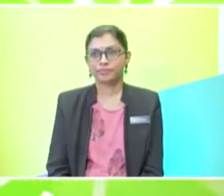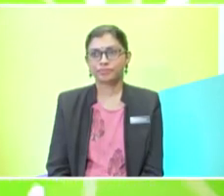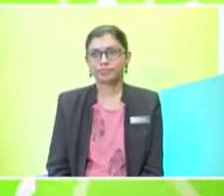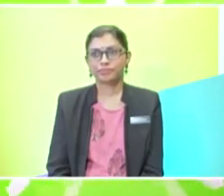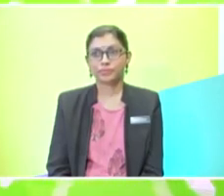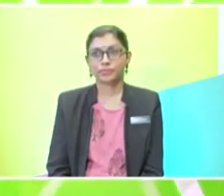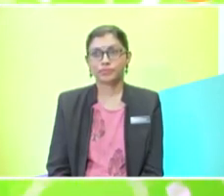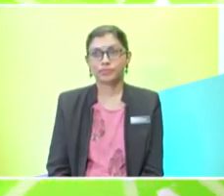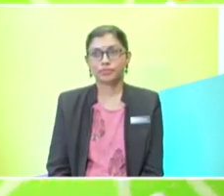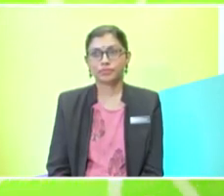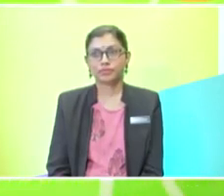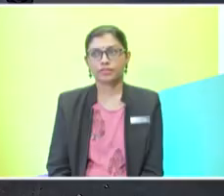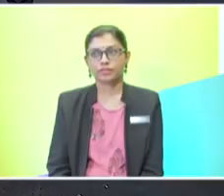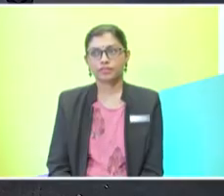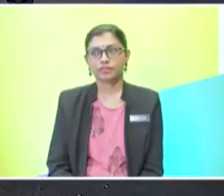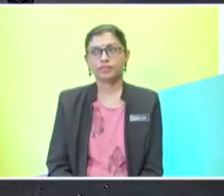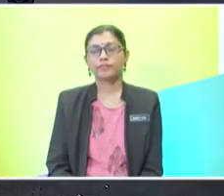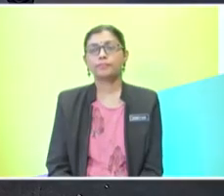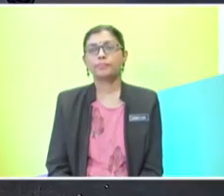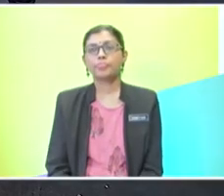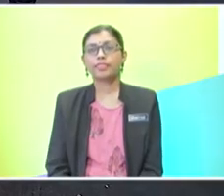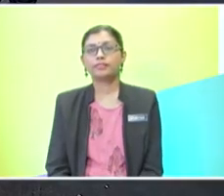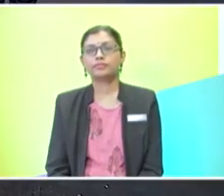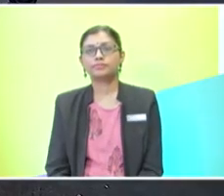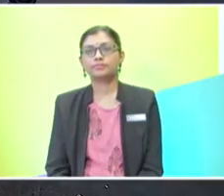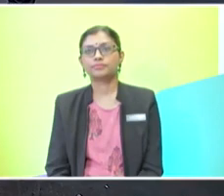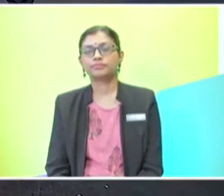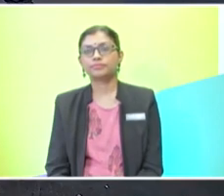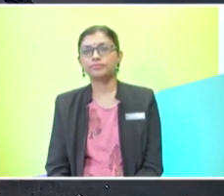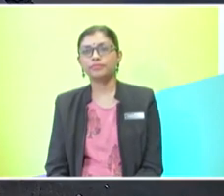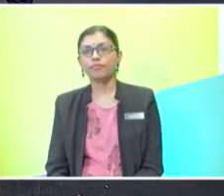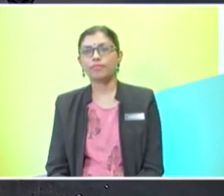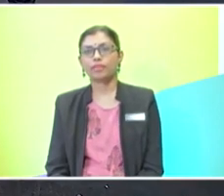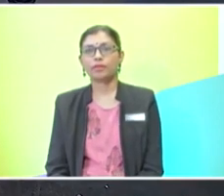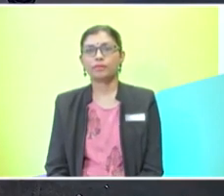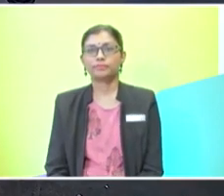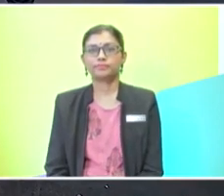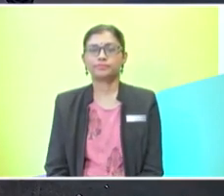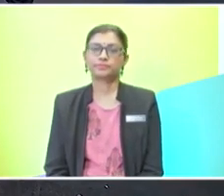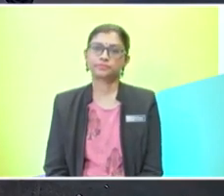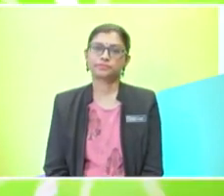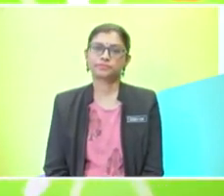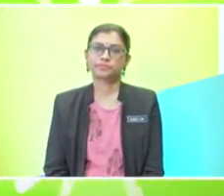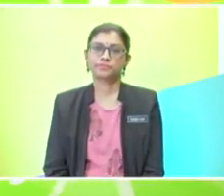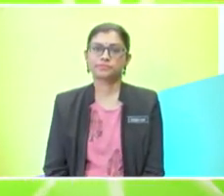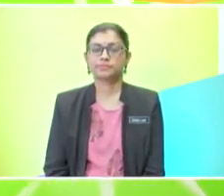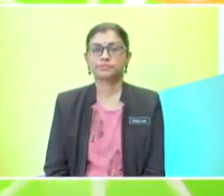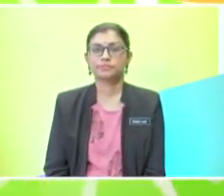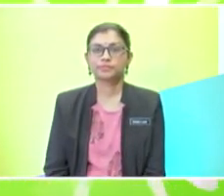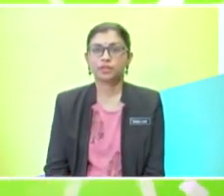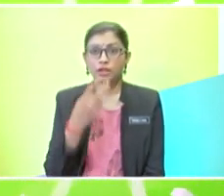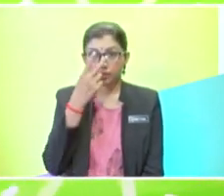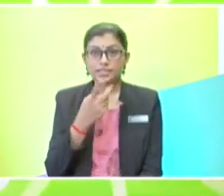this because our topic today is food. Okay, food please. Yeah. Okay. All right. Okay, Fala, show us your